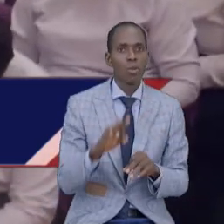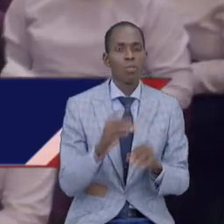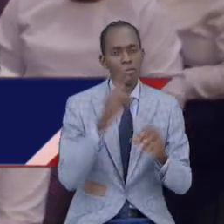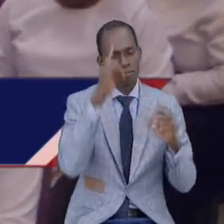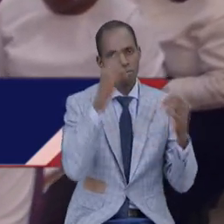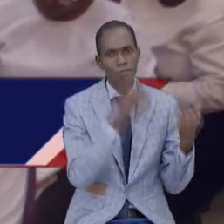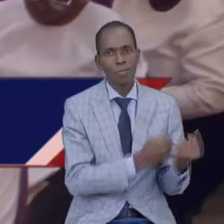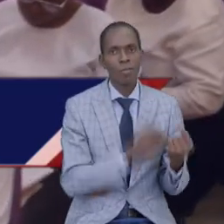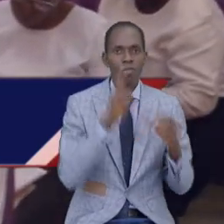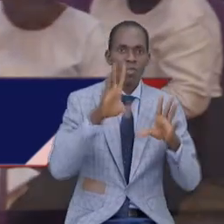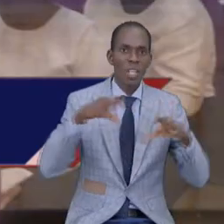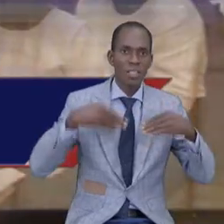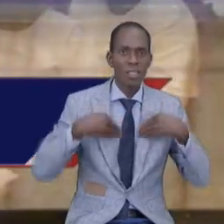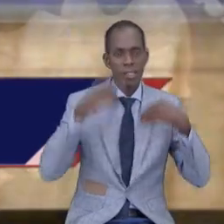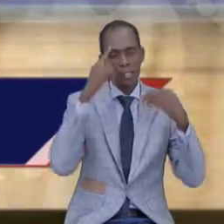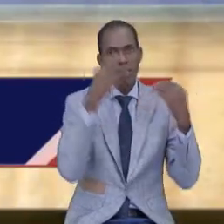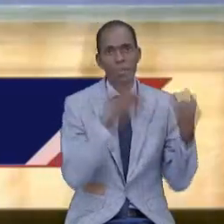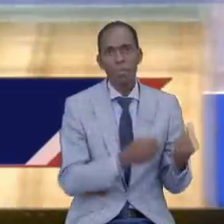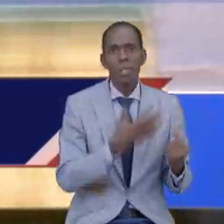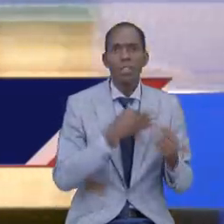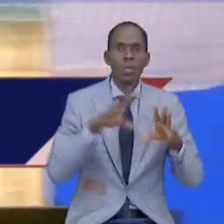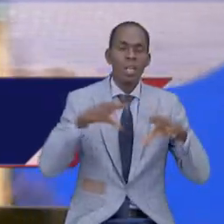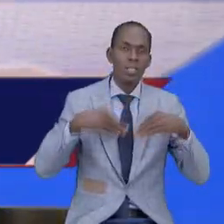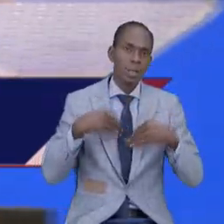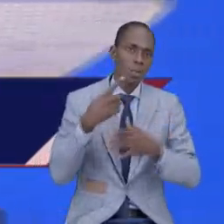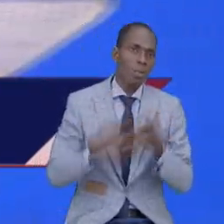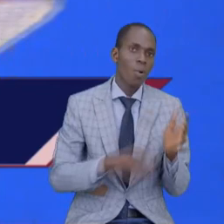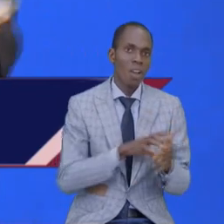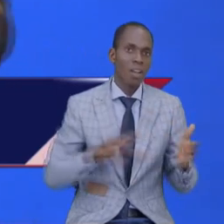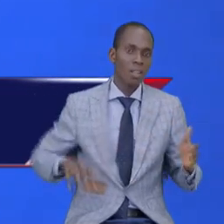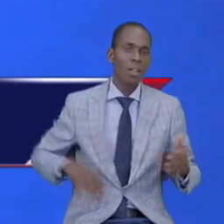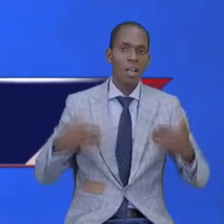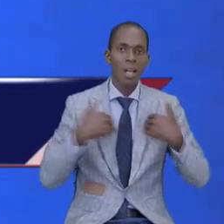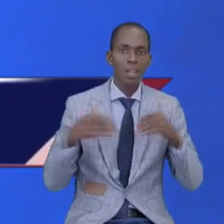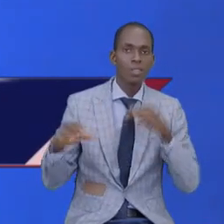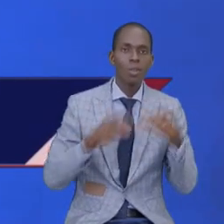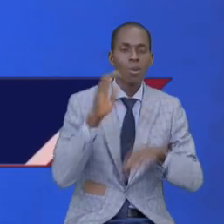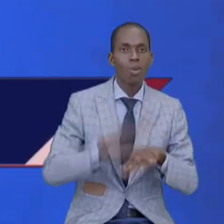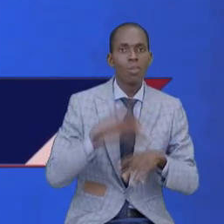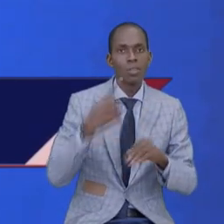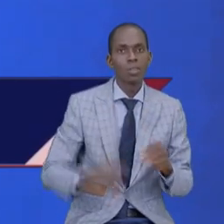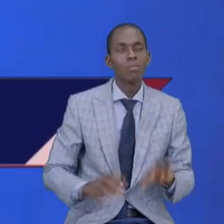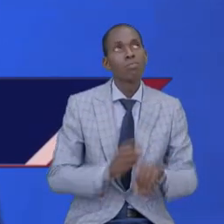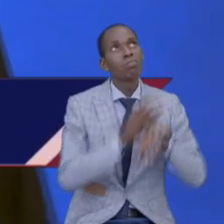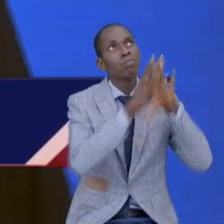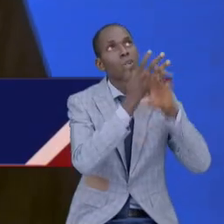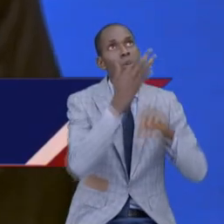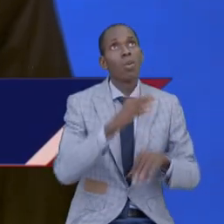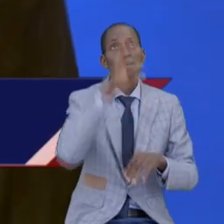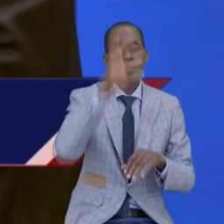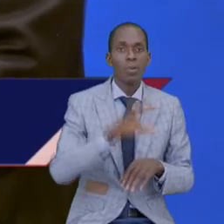You accept faith. And you accept what Christ has done on the cross of Calvary.